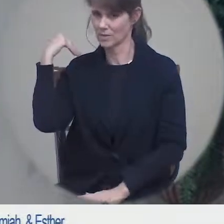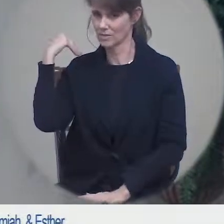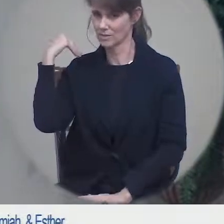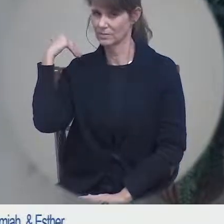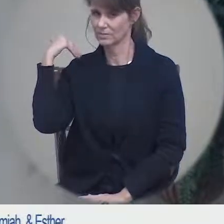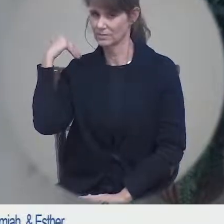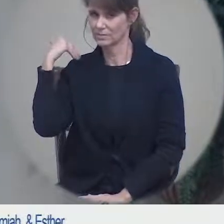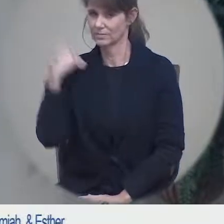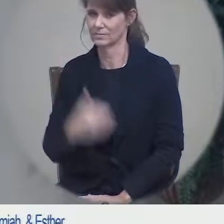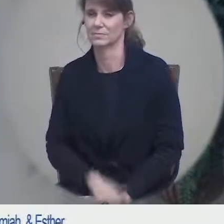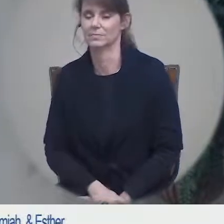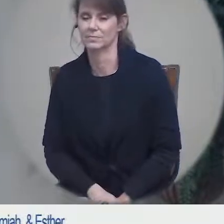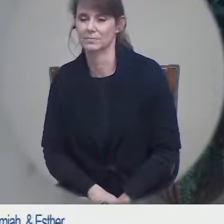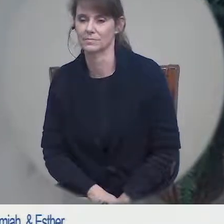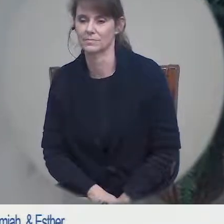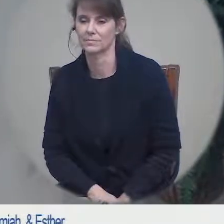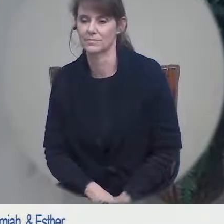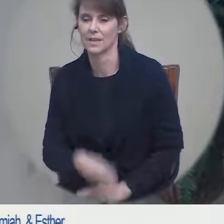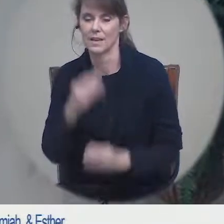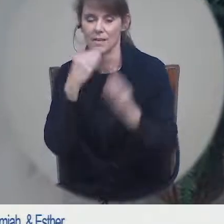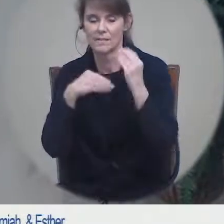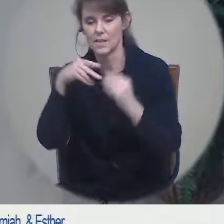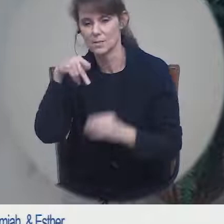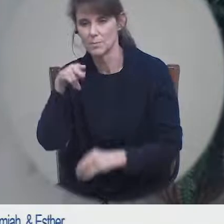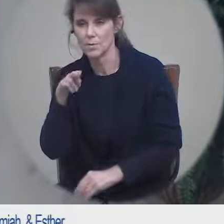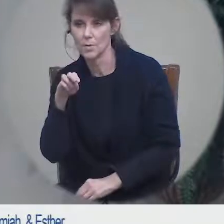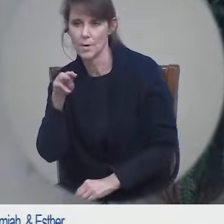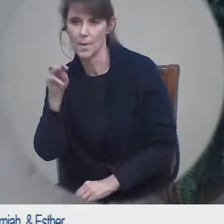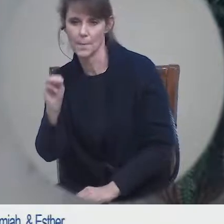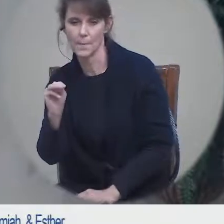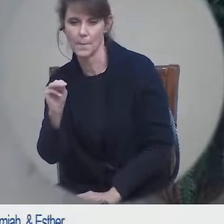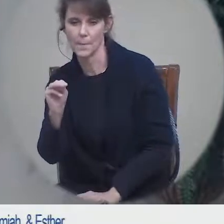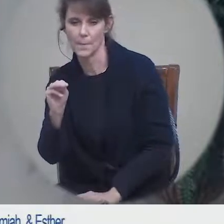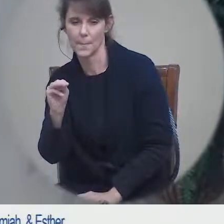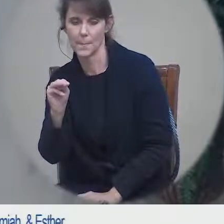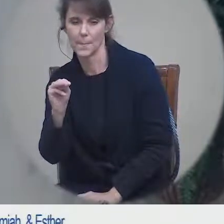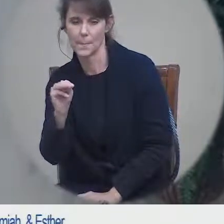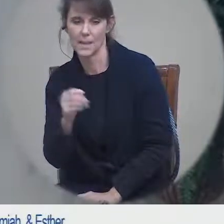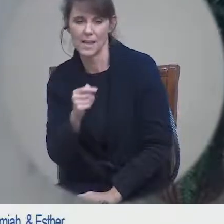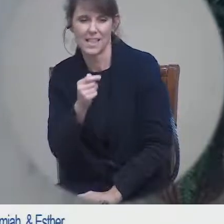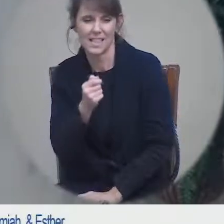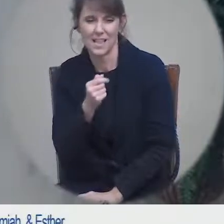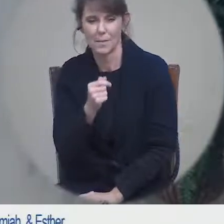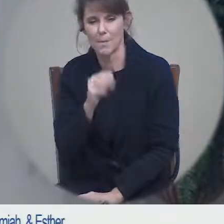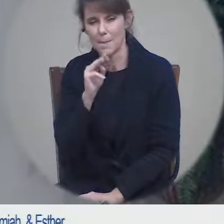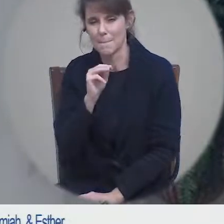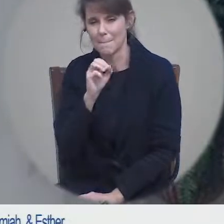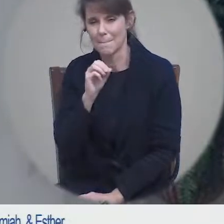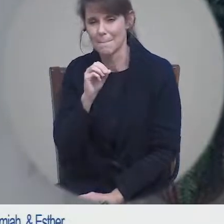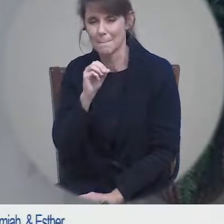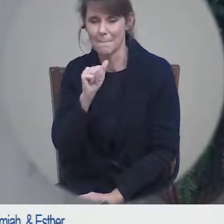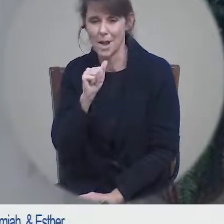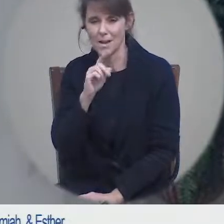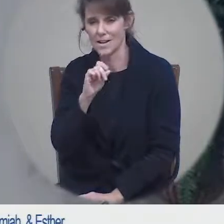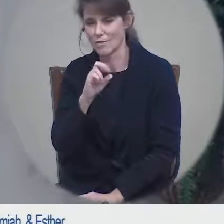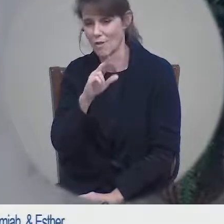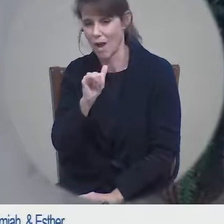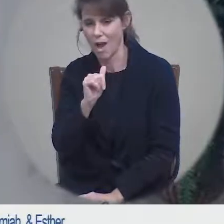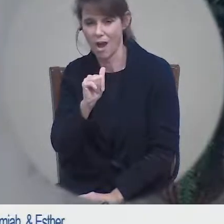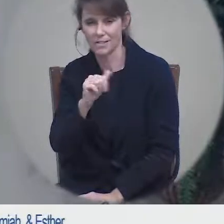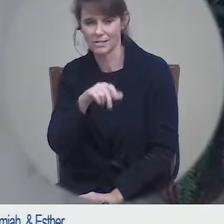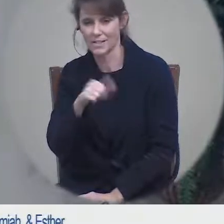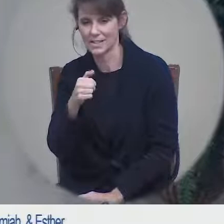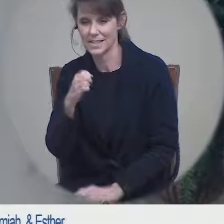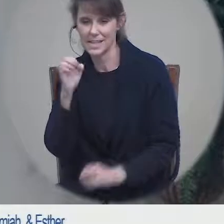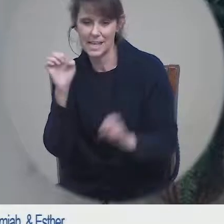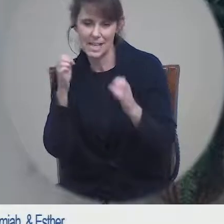News describes the Feast of Purim this way. He says it's a little bit of Mardi Gras, Easter, Halloween, all rolled into one, a